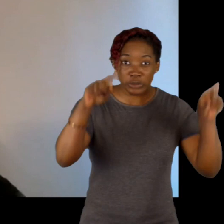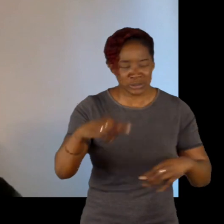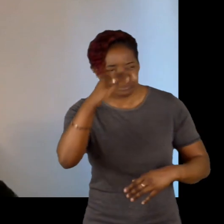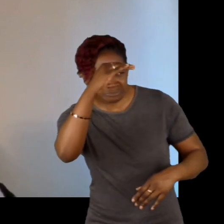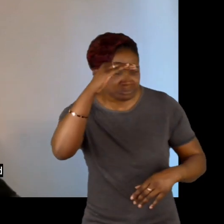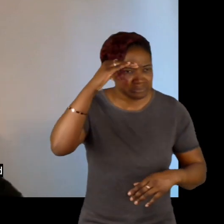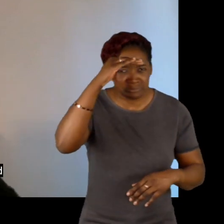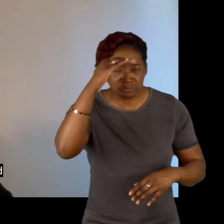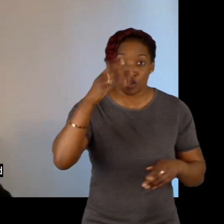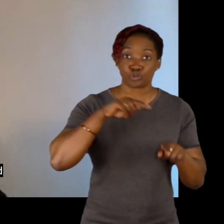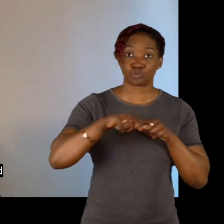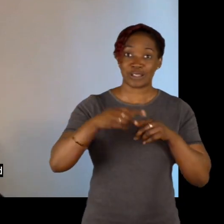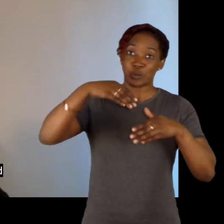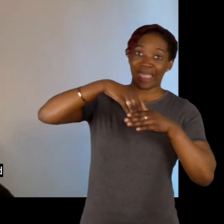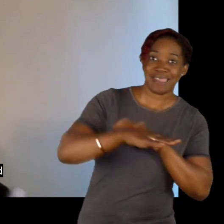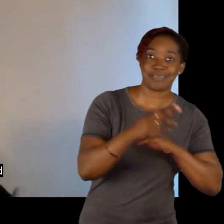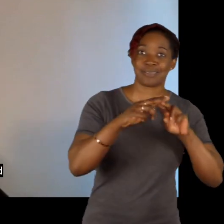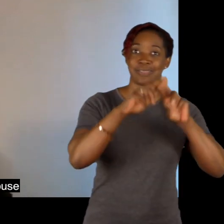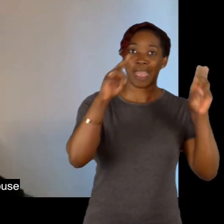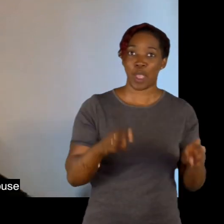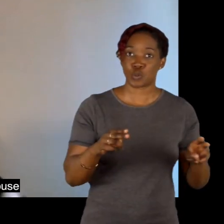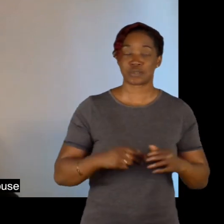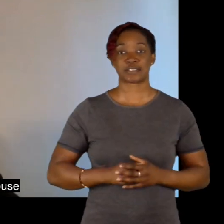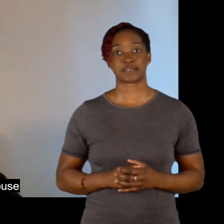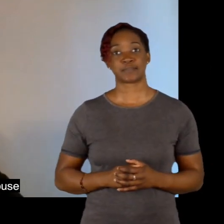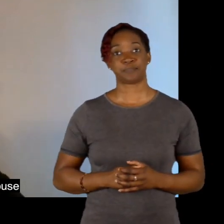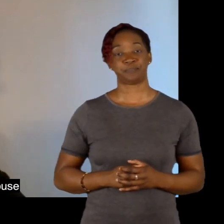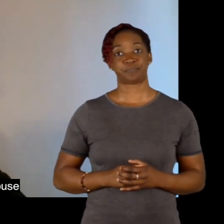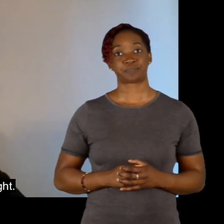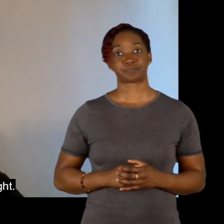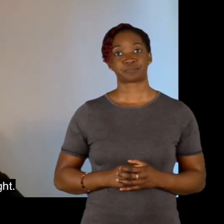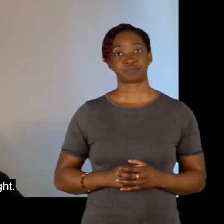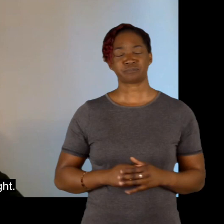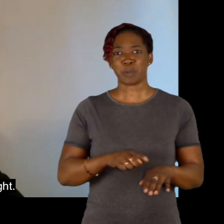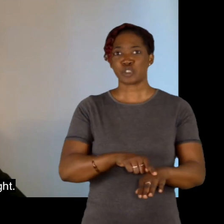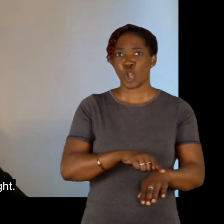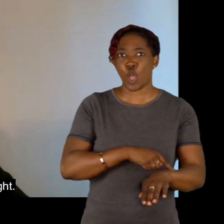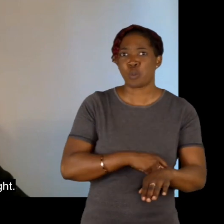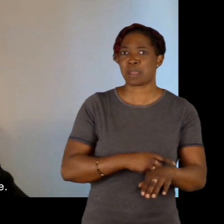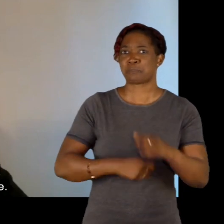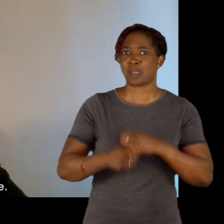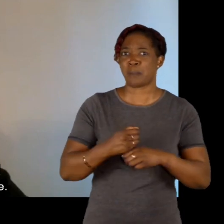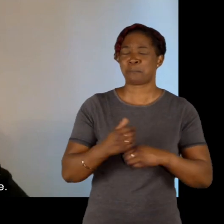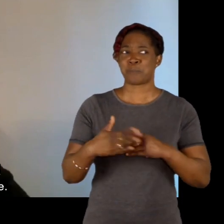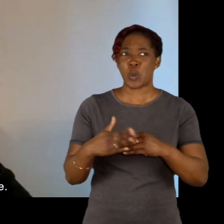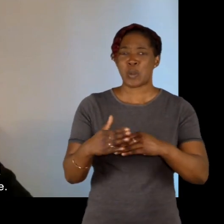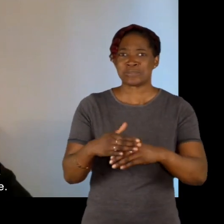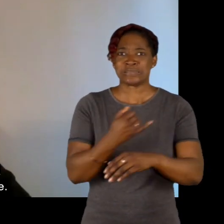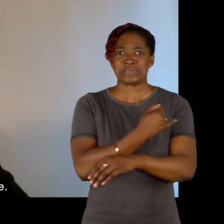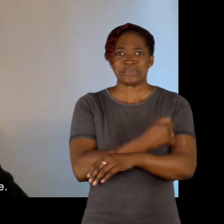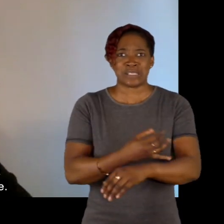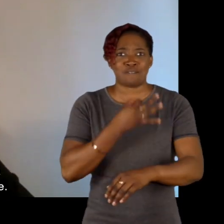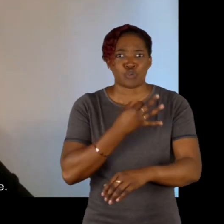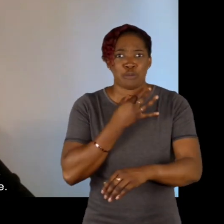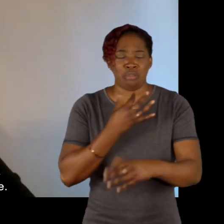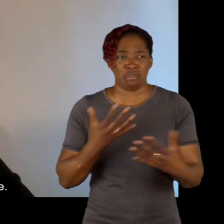and he looks in the windows and he can't quite get in. So it's him trying to get into this house, check everything's all right. But he's slowly becoming a